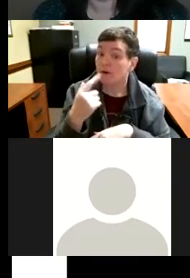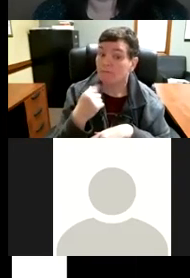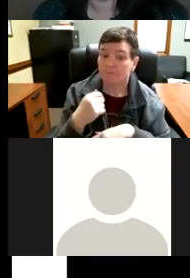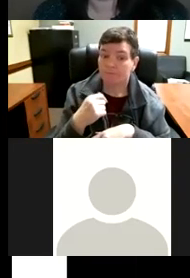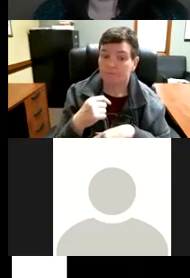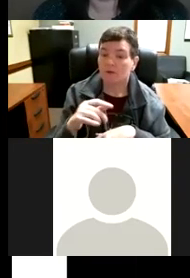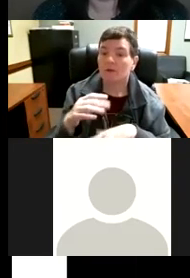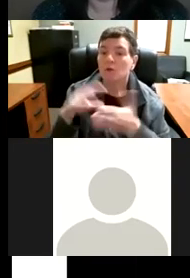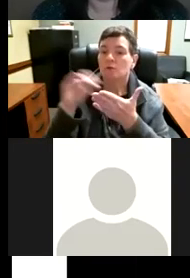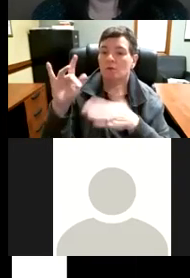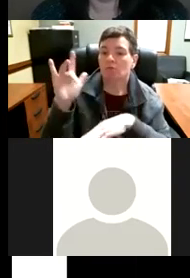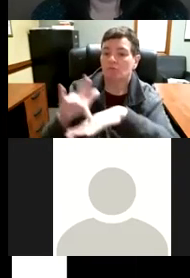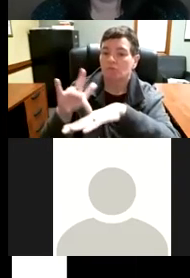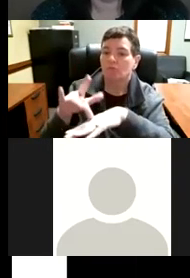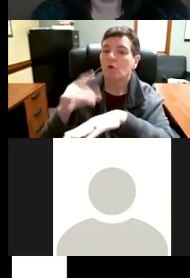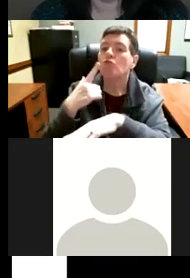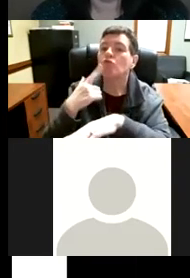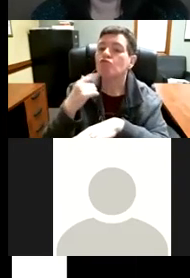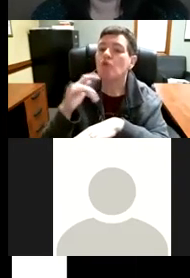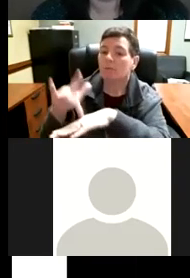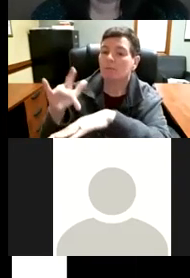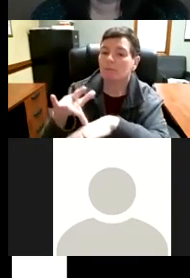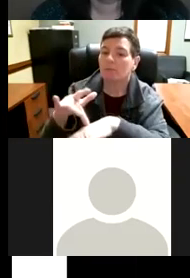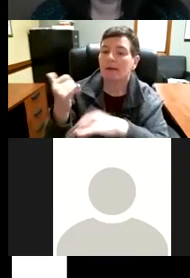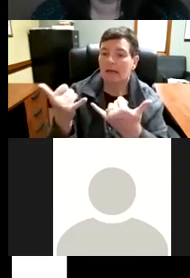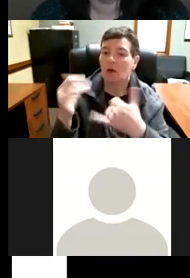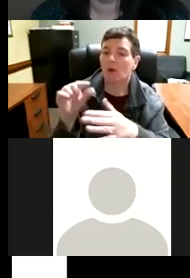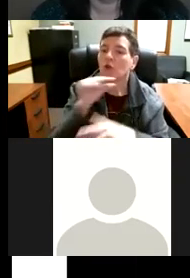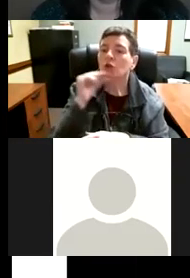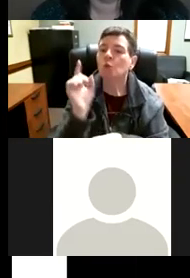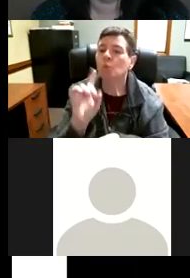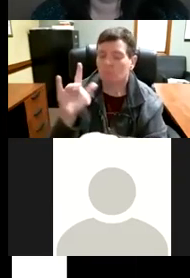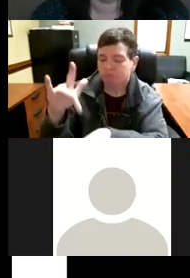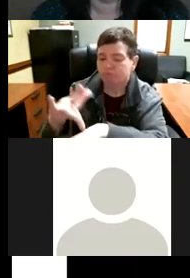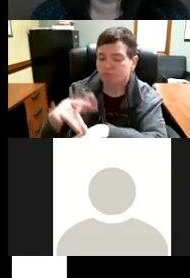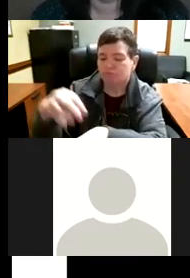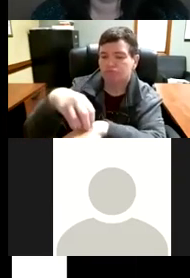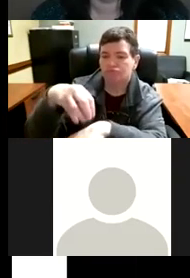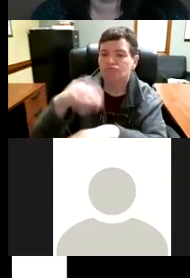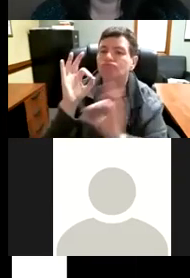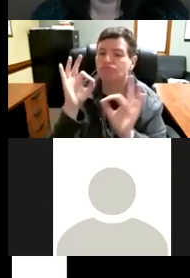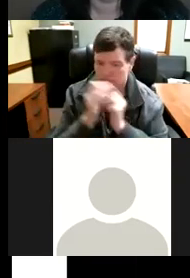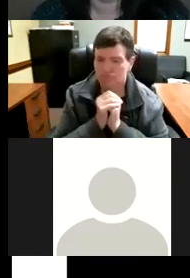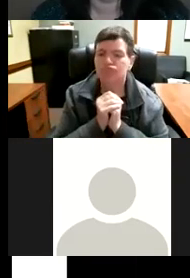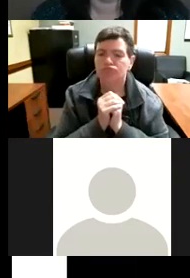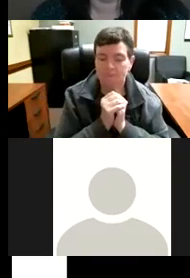Red. Okay, put red. Put it on some glue. There's some glue. Get on good.